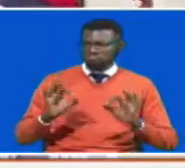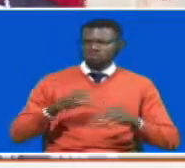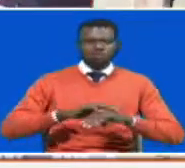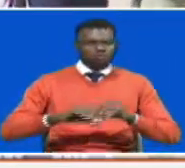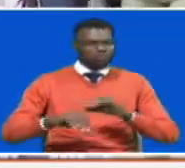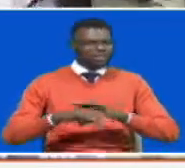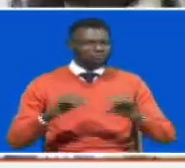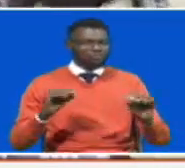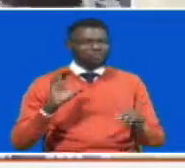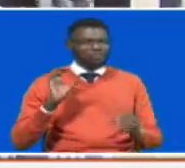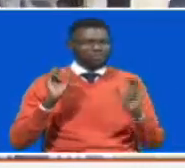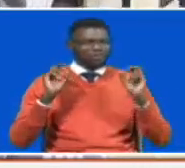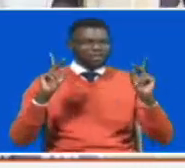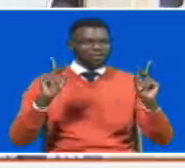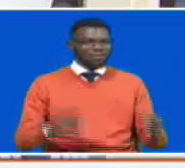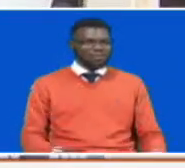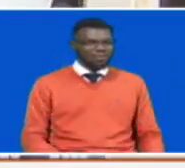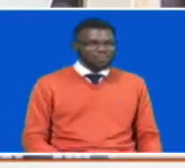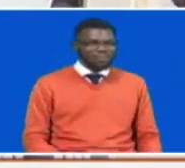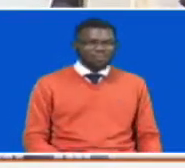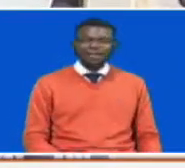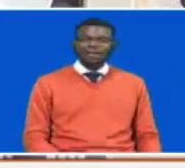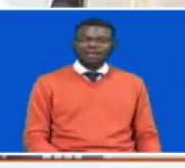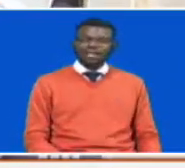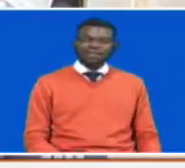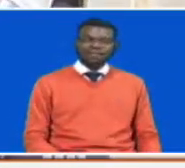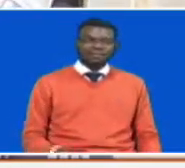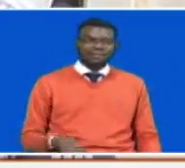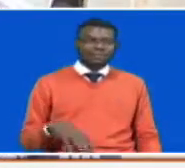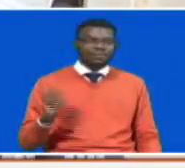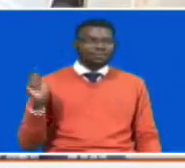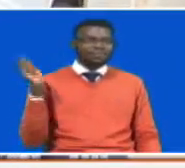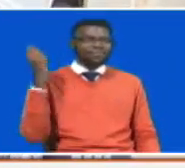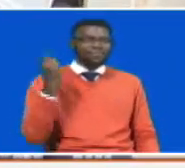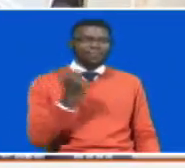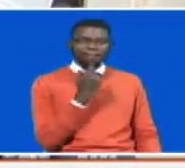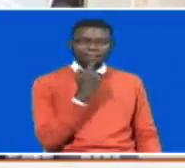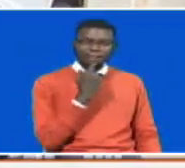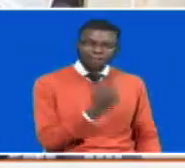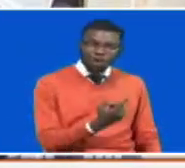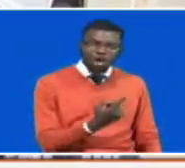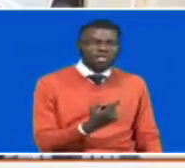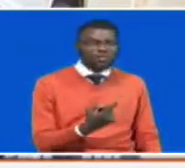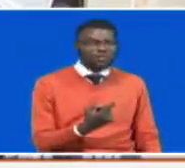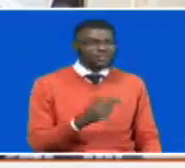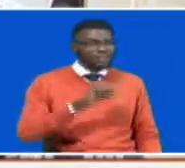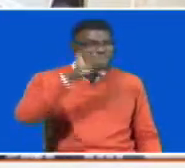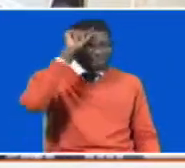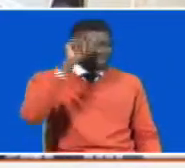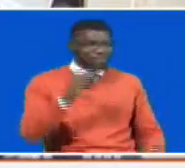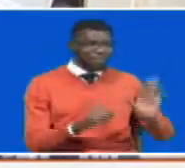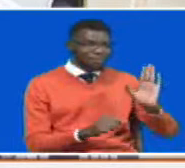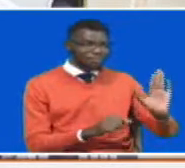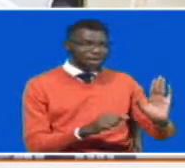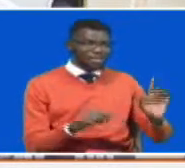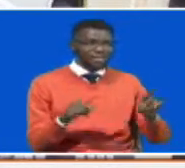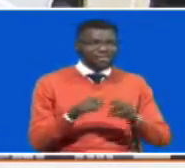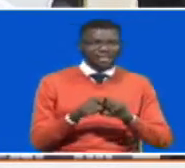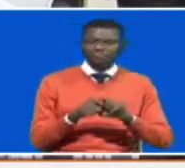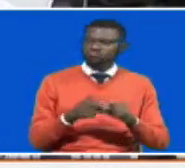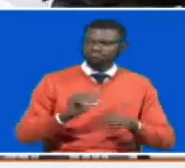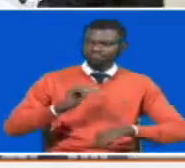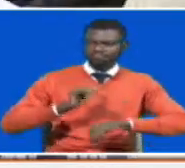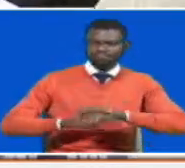Yeah? Came Moi, we felt that at least there is a government. But after